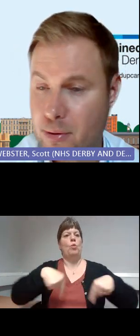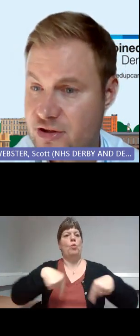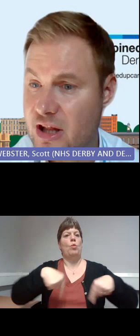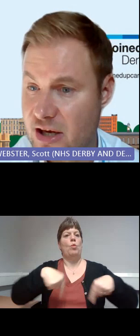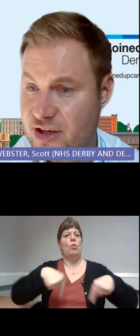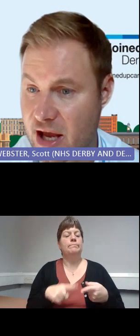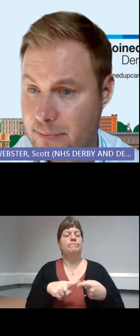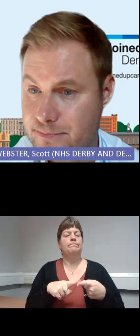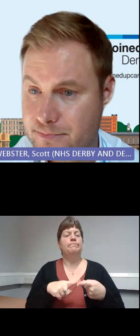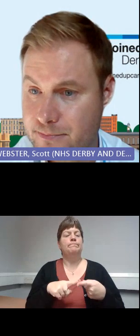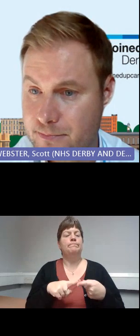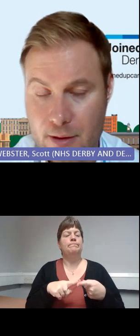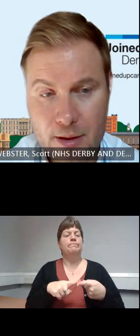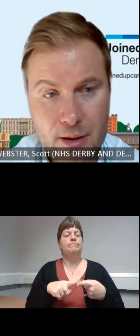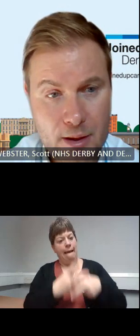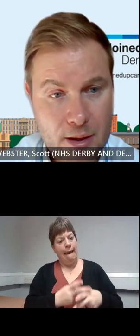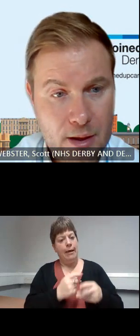So personalised care.